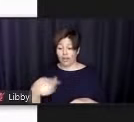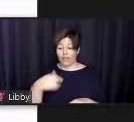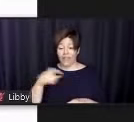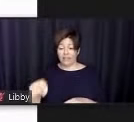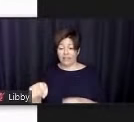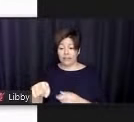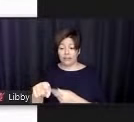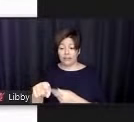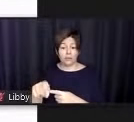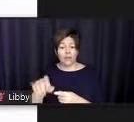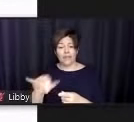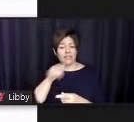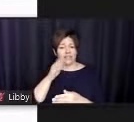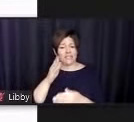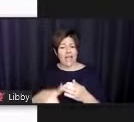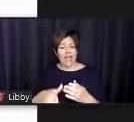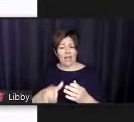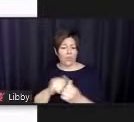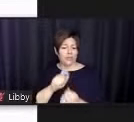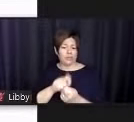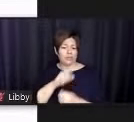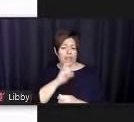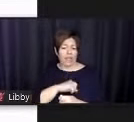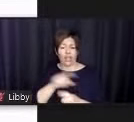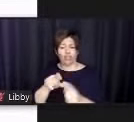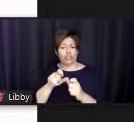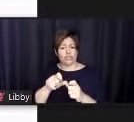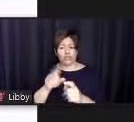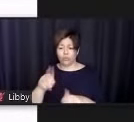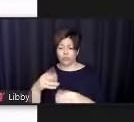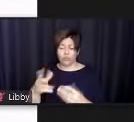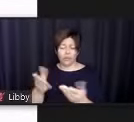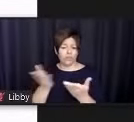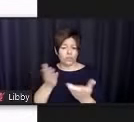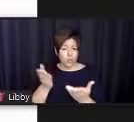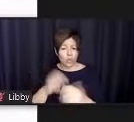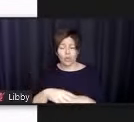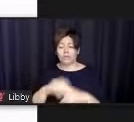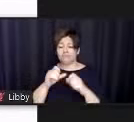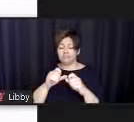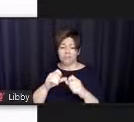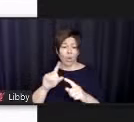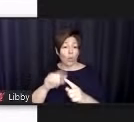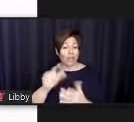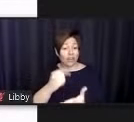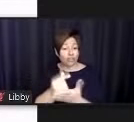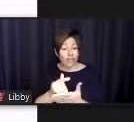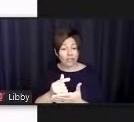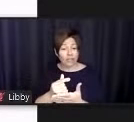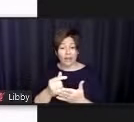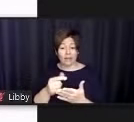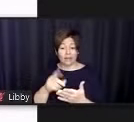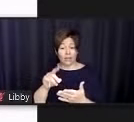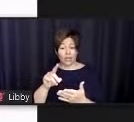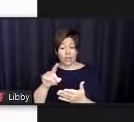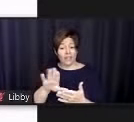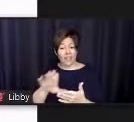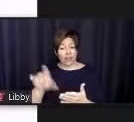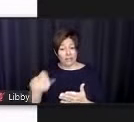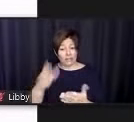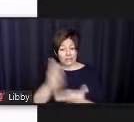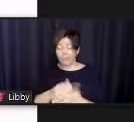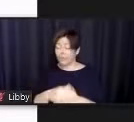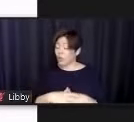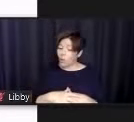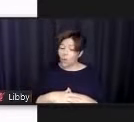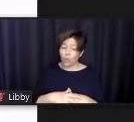age. It does not end just in the witness interest of full disclosure. It does not end when they graduate from high school. It does not end when they graduate